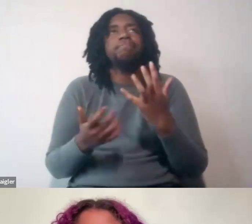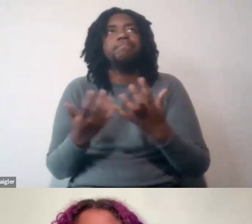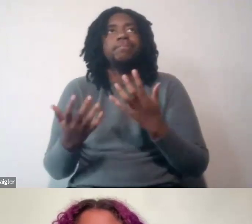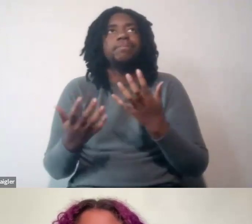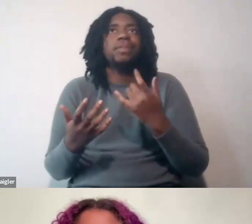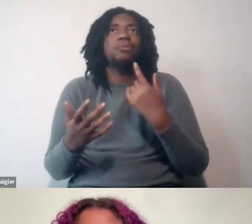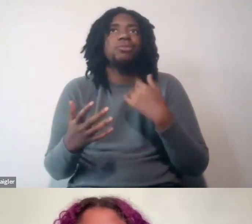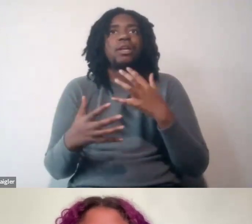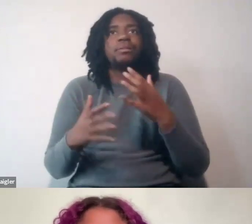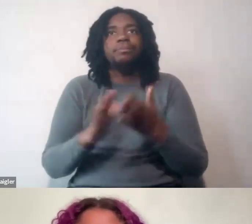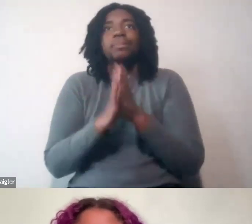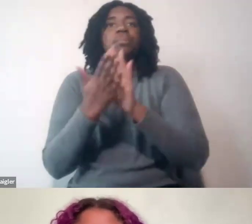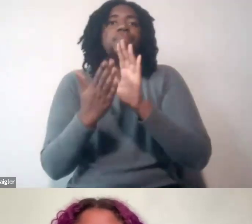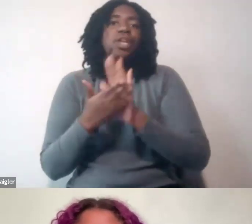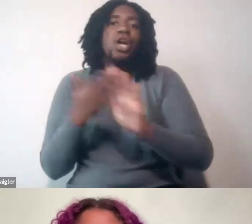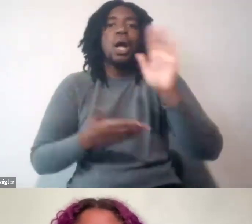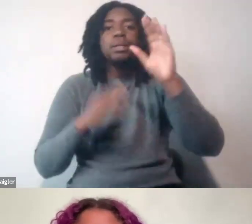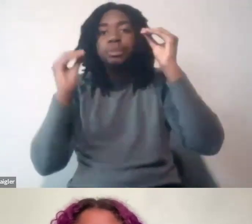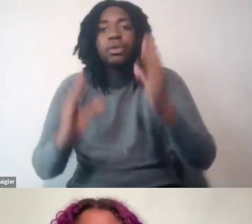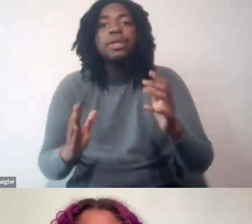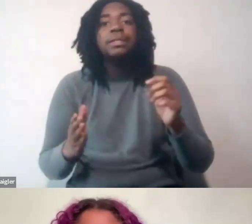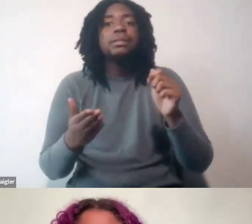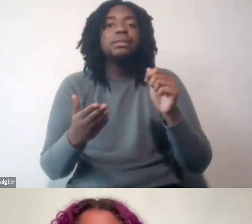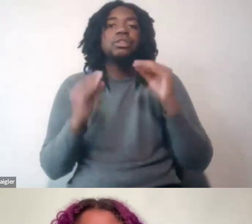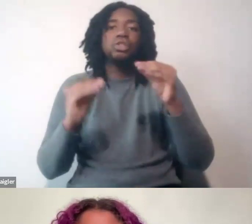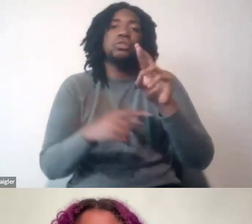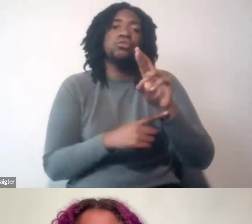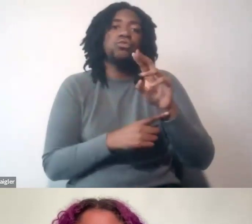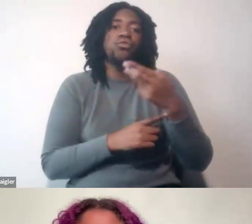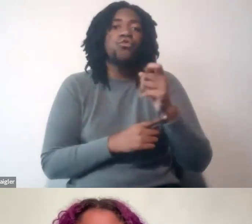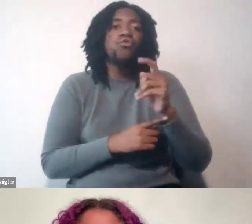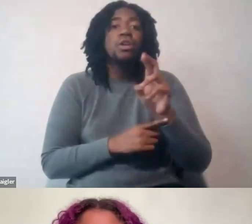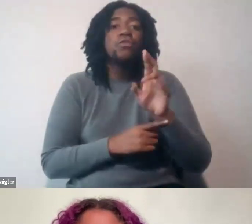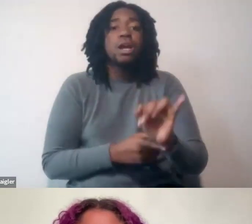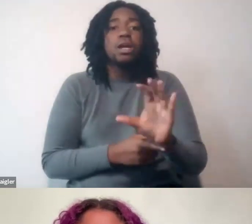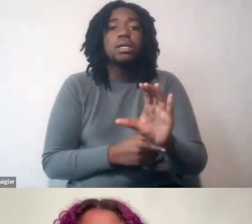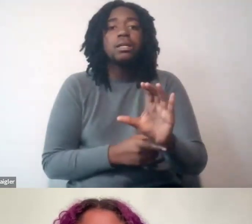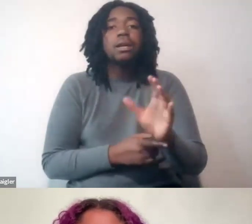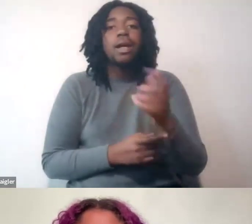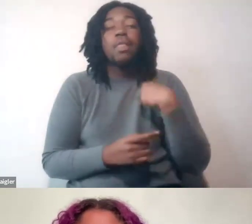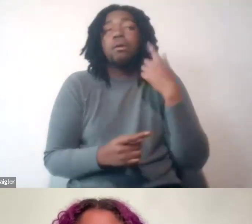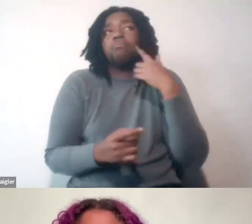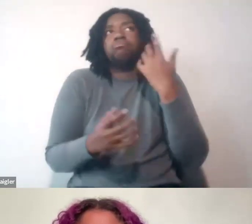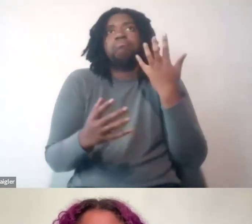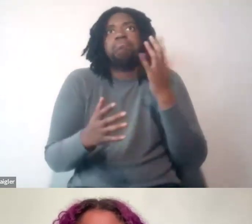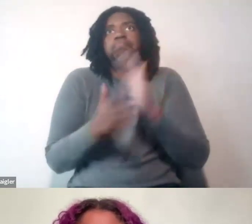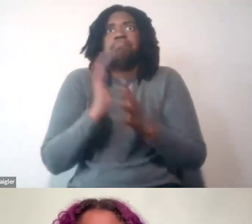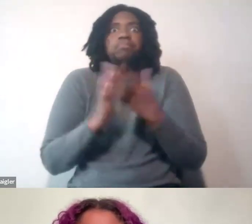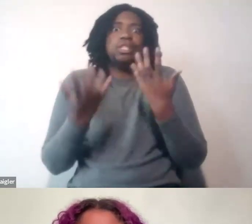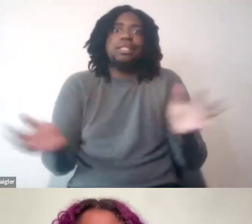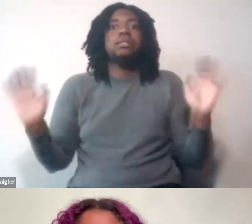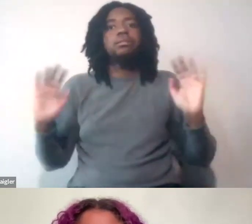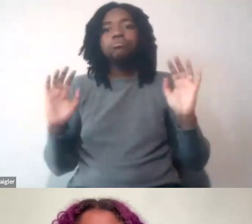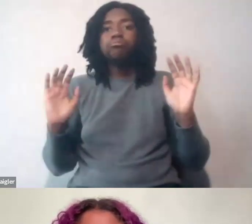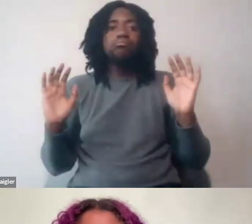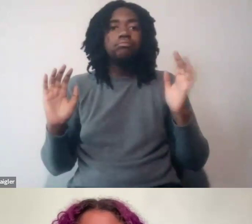college professor, teaching rhetoric. And I thought, this is it, right? Like, this is what